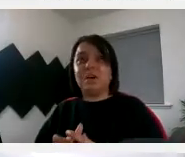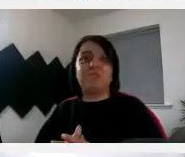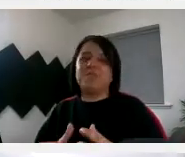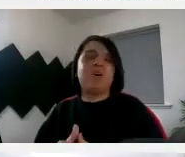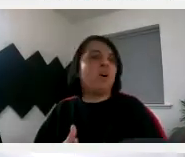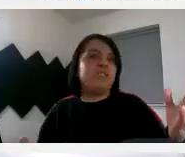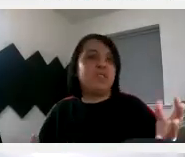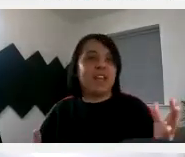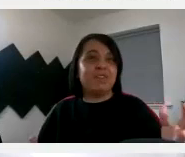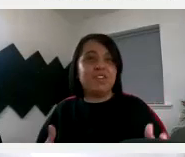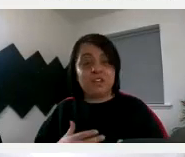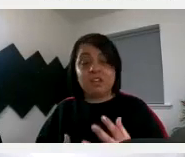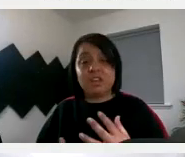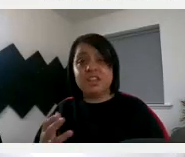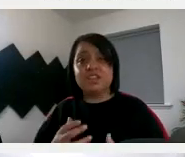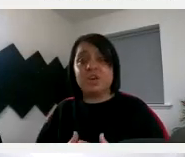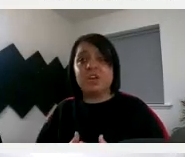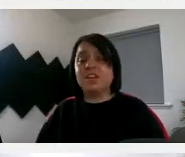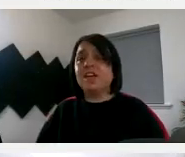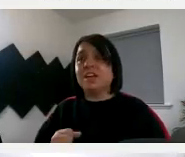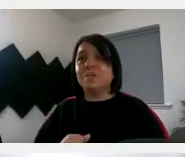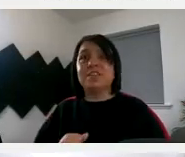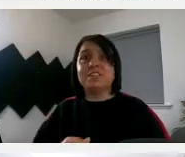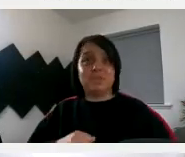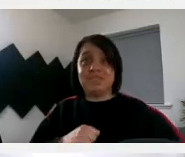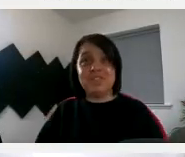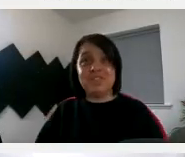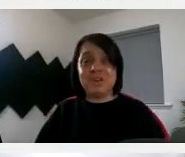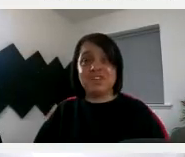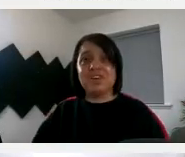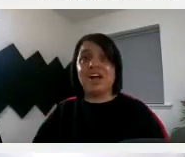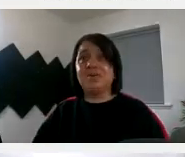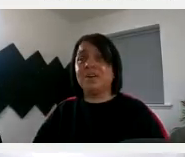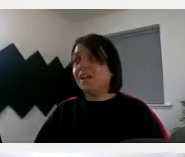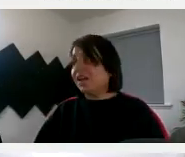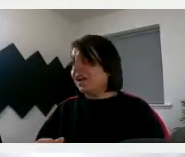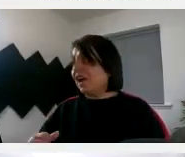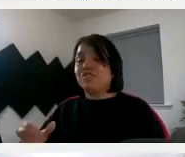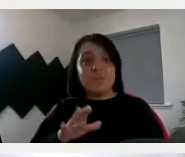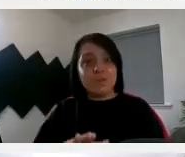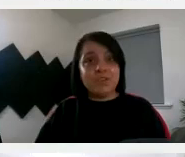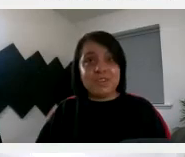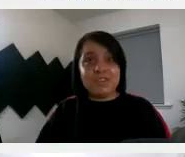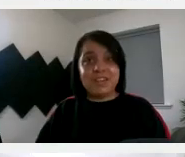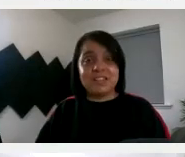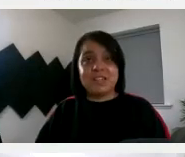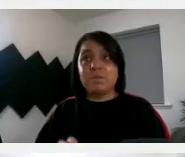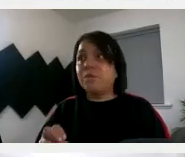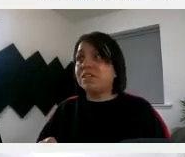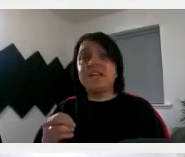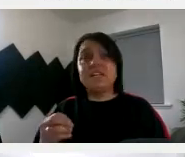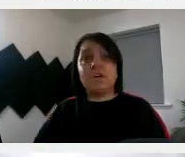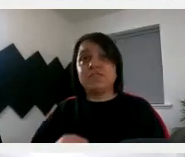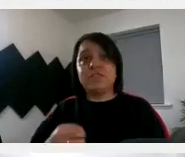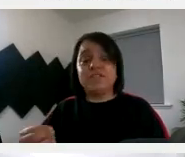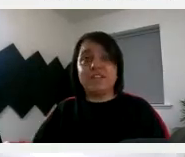the whole of the UK, really, you'll hear these words. Some of these are my favorite words. I can't help it. I try and be good around the kids, but it